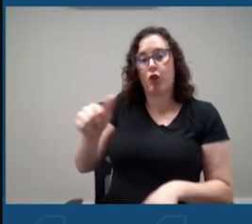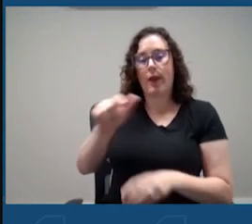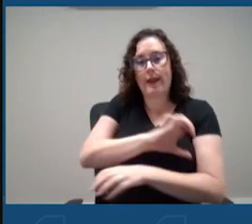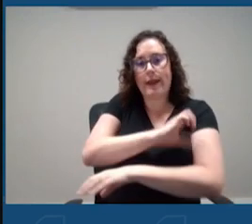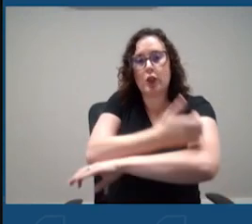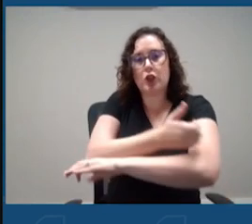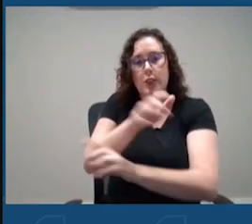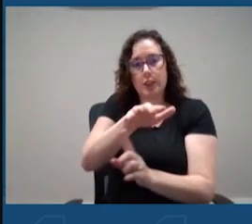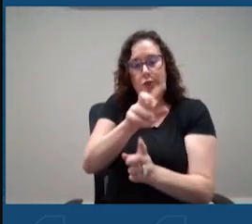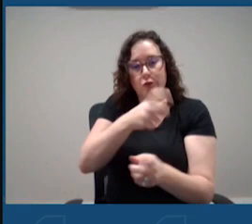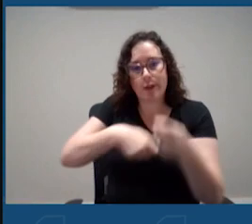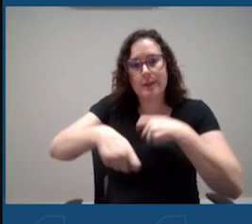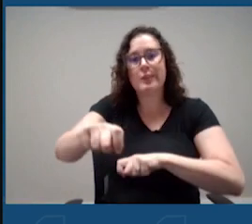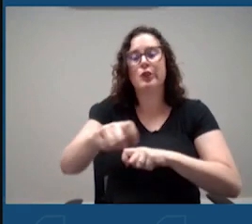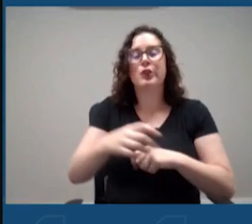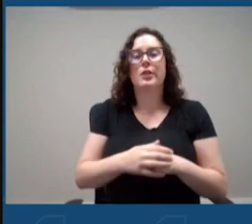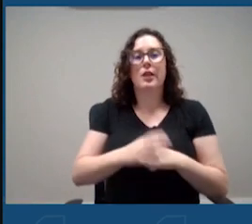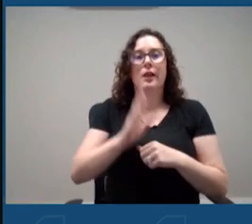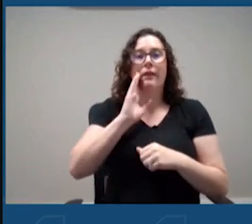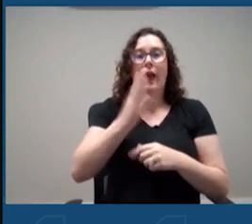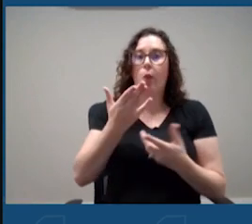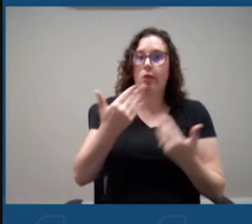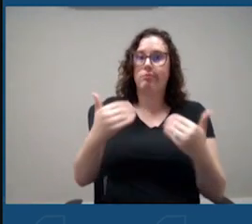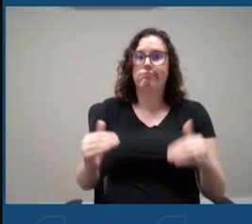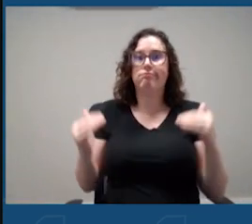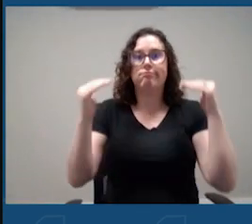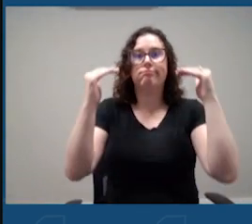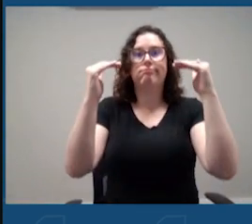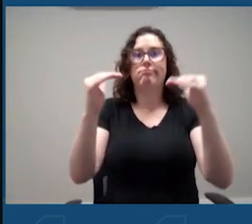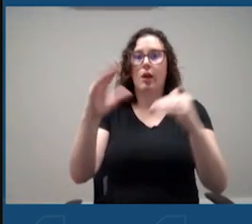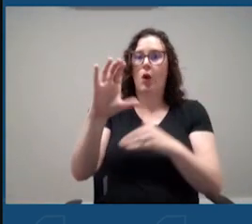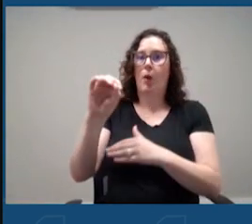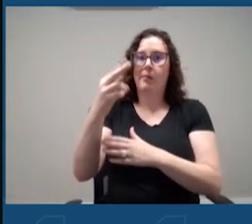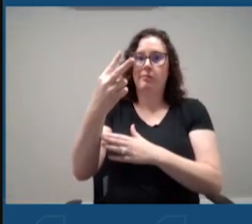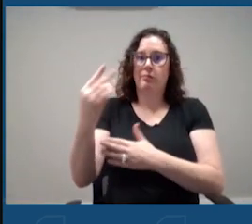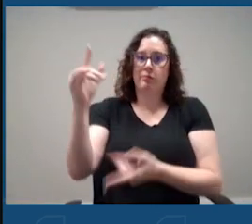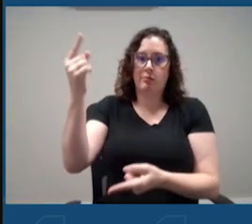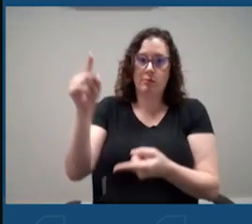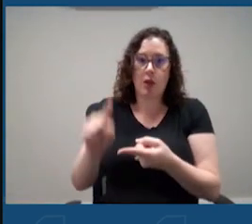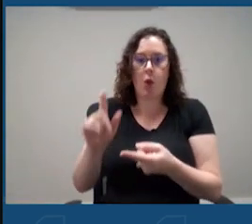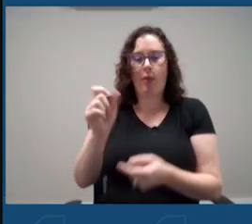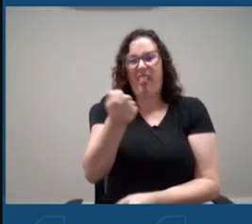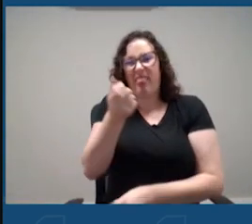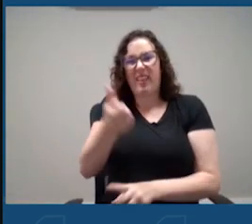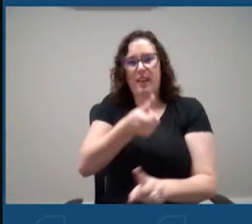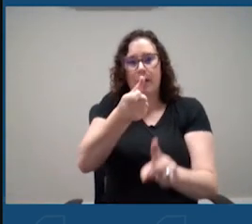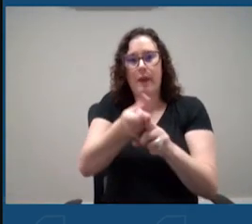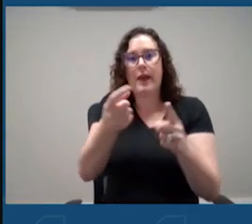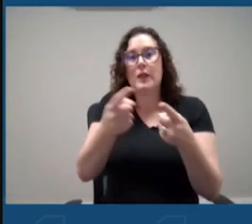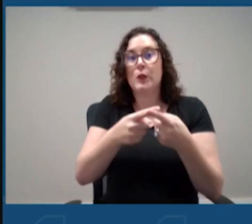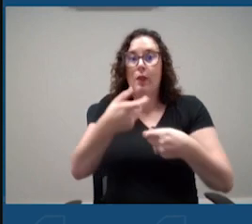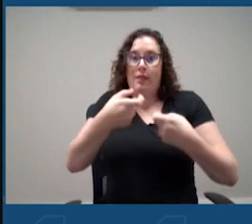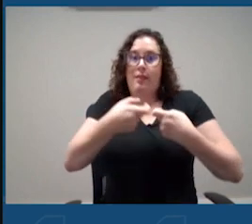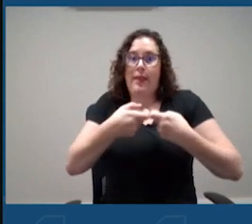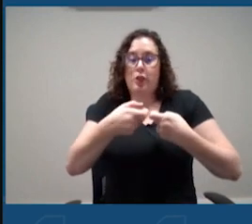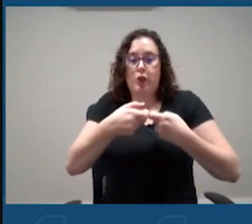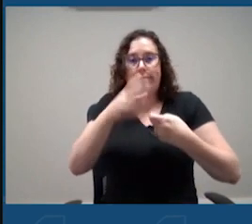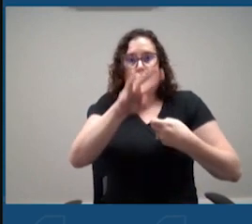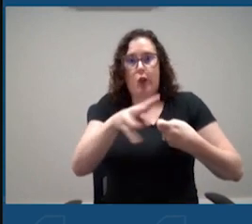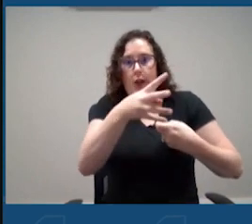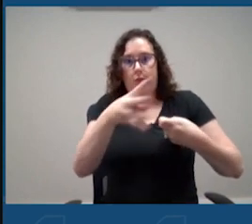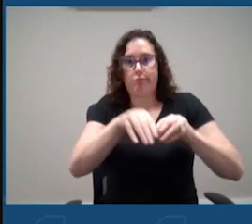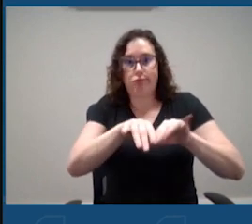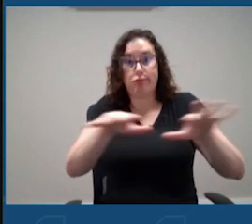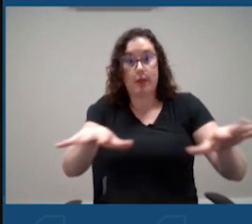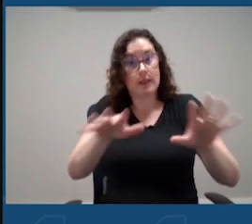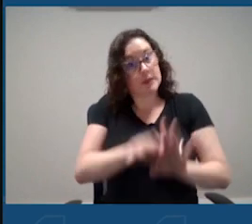networks will scale building decarbonization and reduce costs for customers with little impact to the electric grid, even during peak periods. We